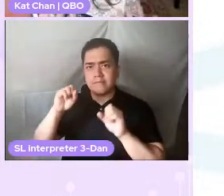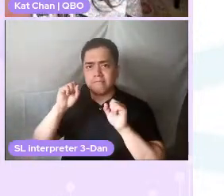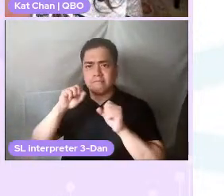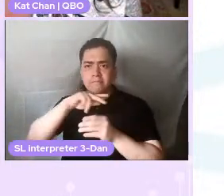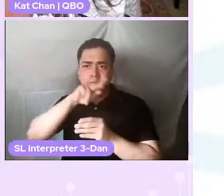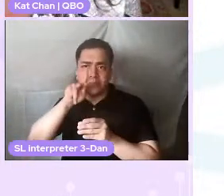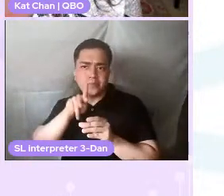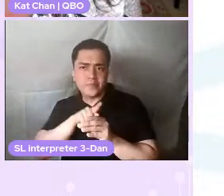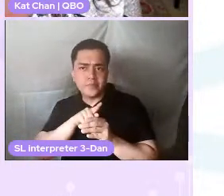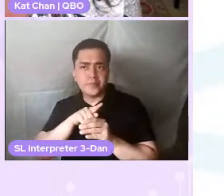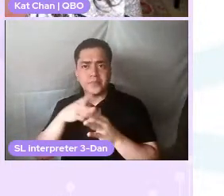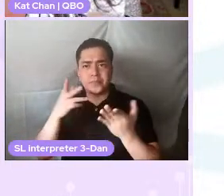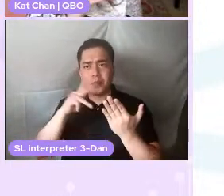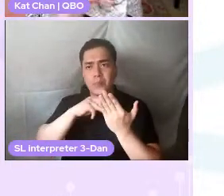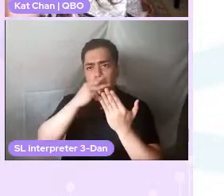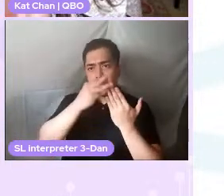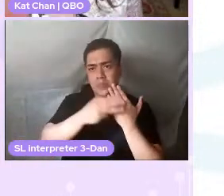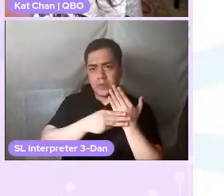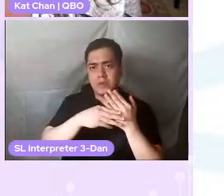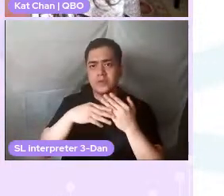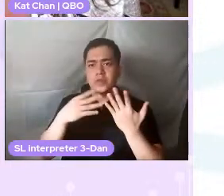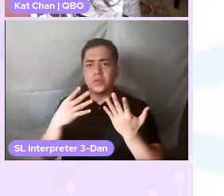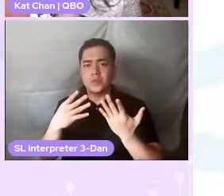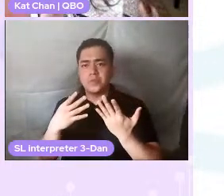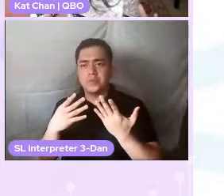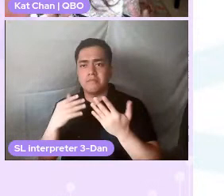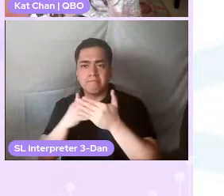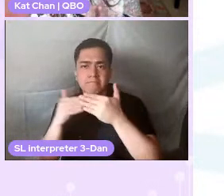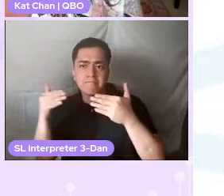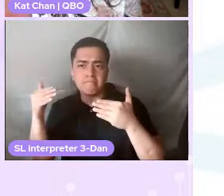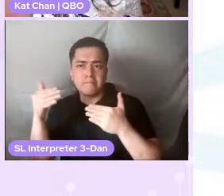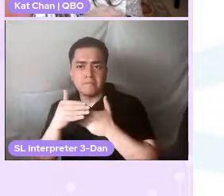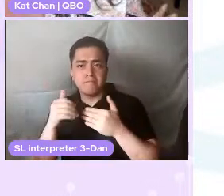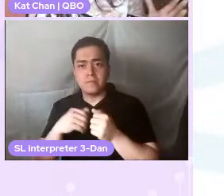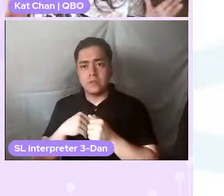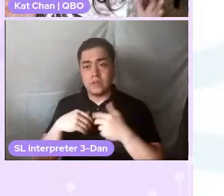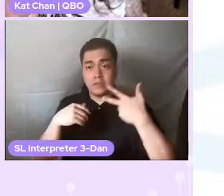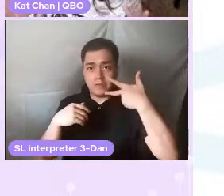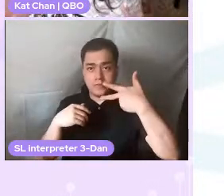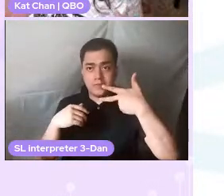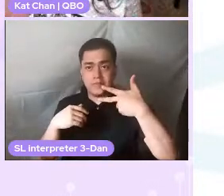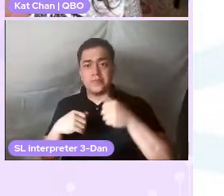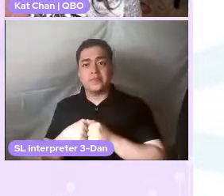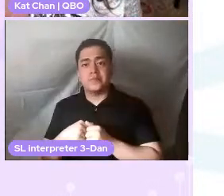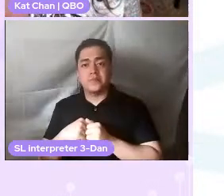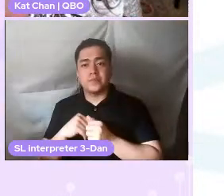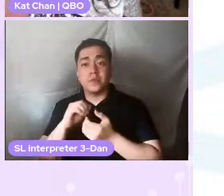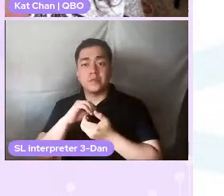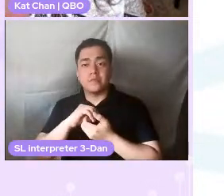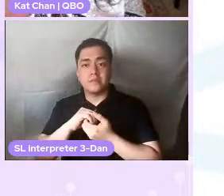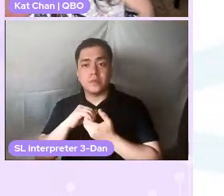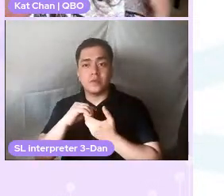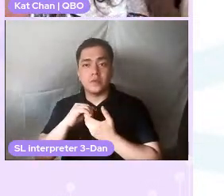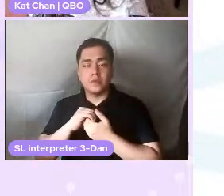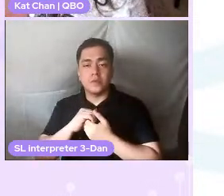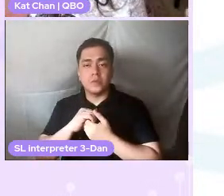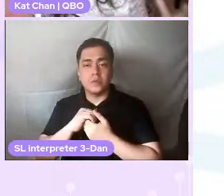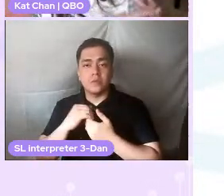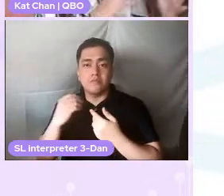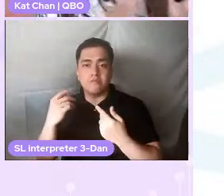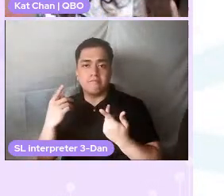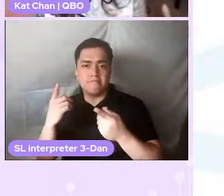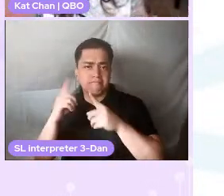our programs, no, to be able to advance your startup. And of course, we also need to build the whole ecosystem, right? So whether it's in